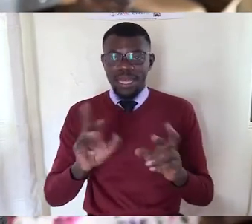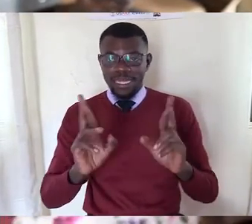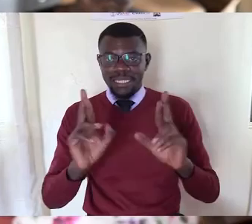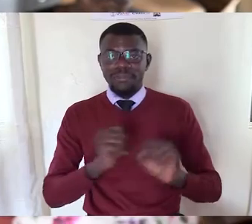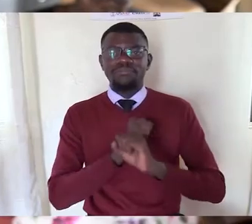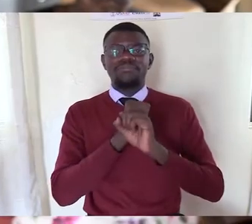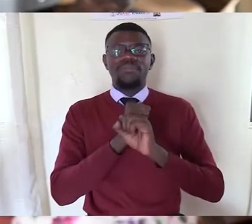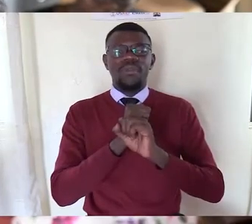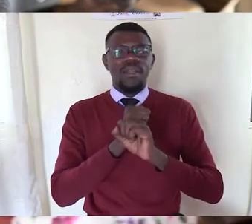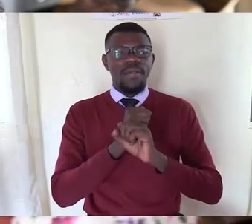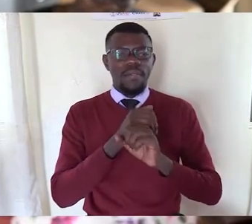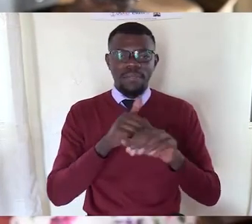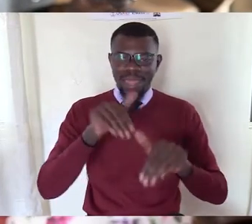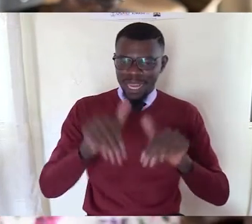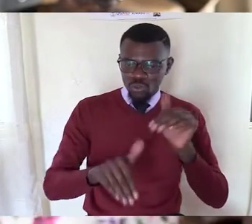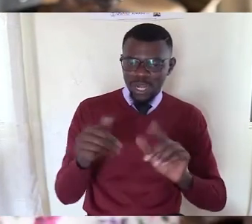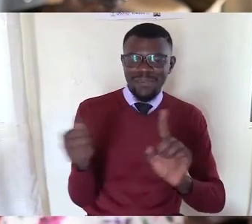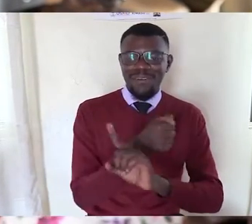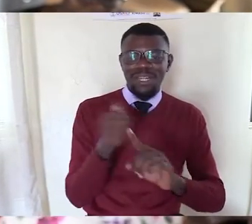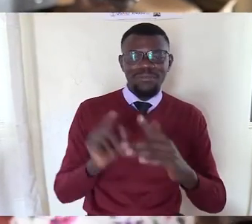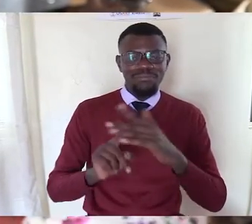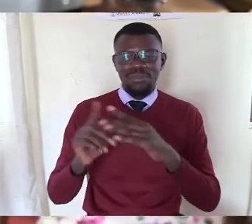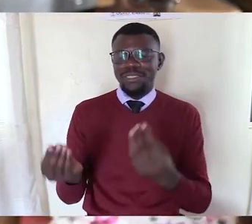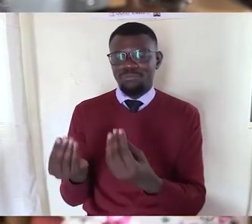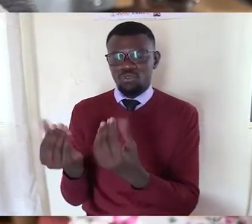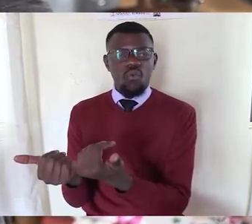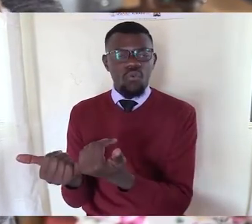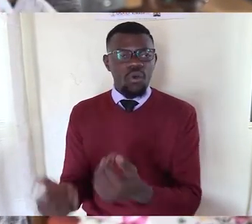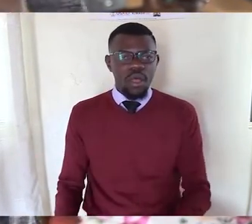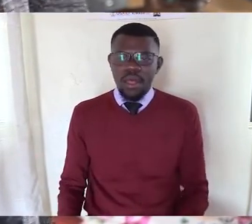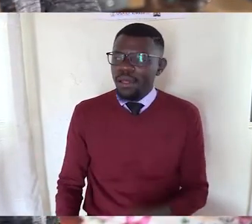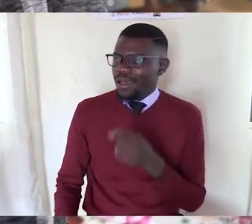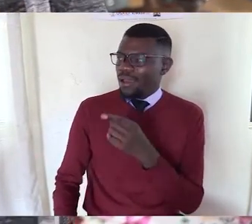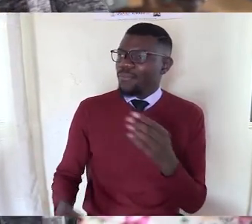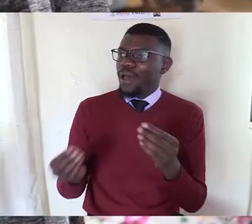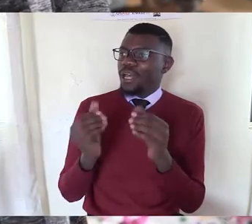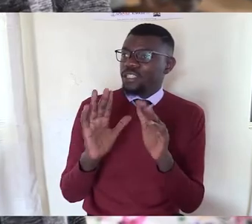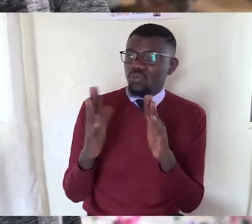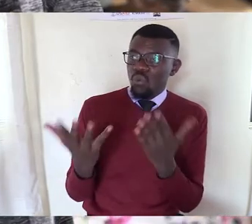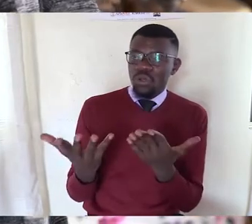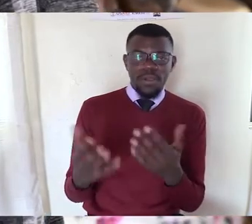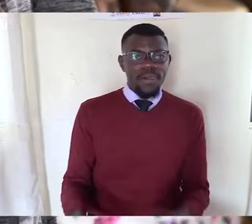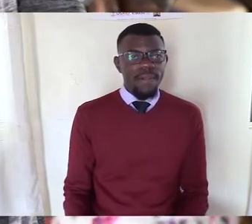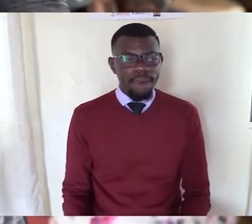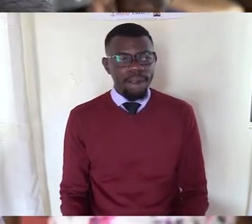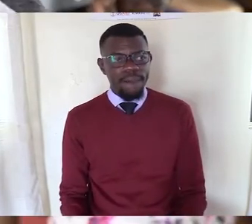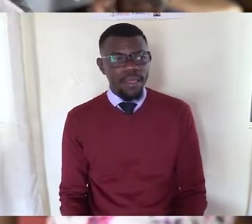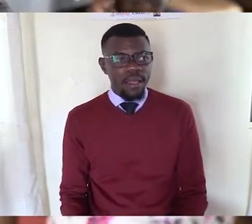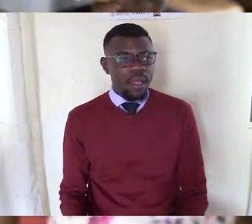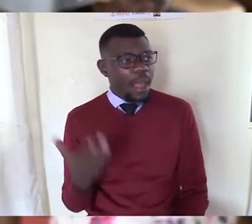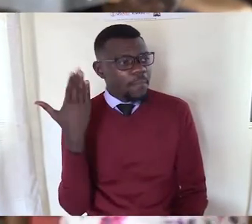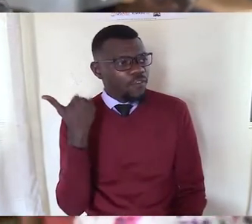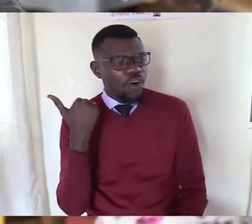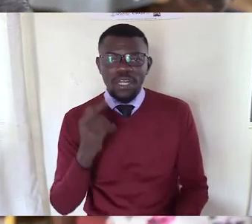to cases of election-related SGBV. What that is trying to address is that when we went